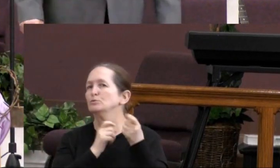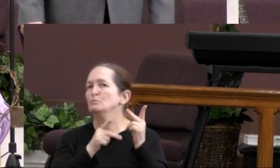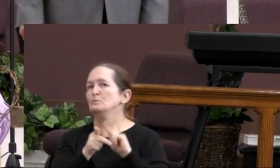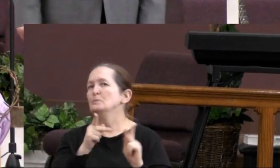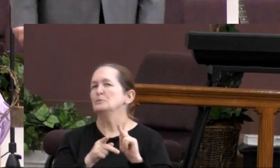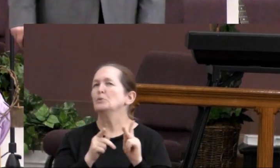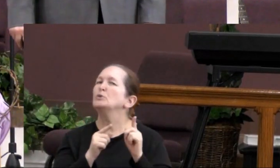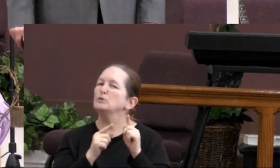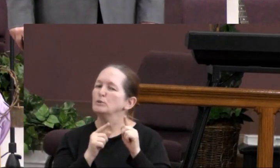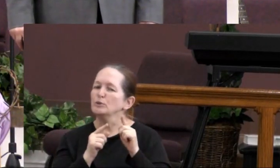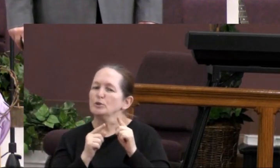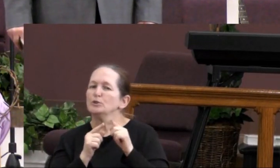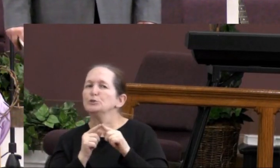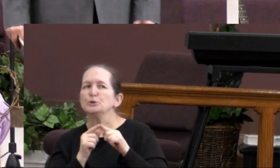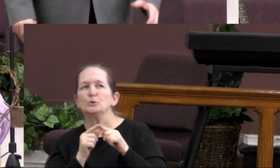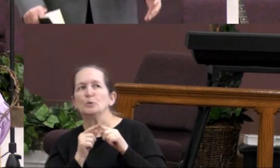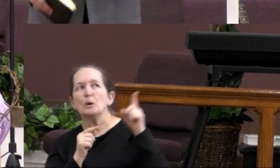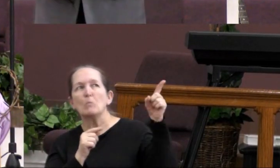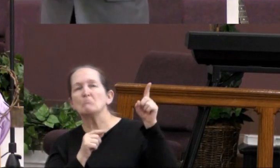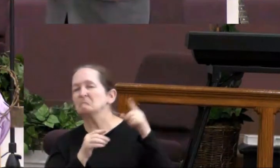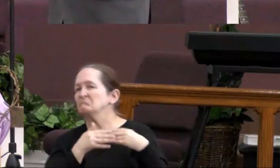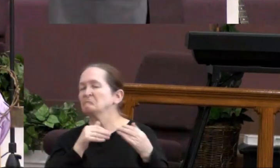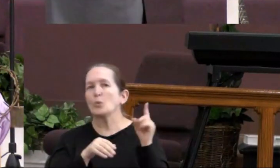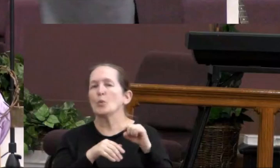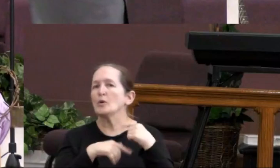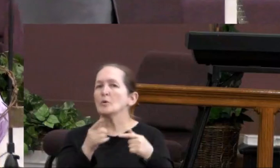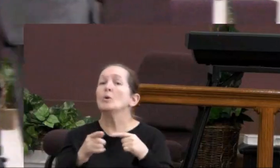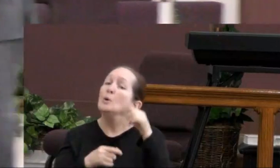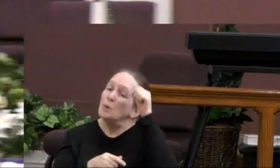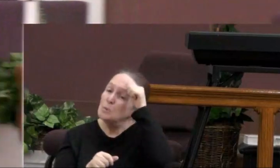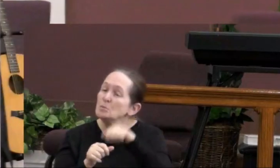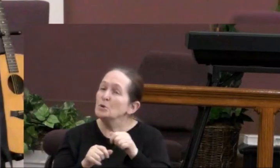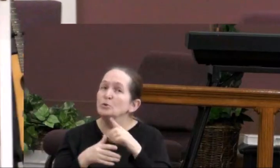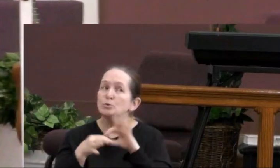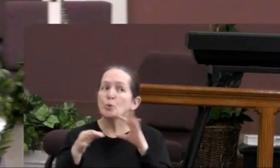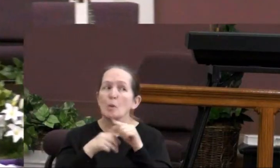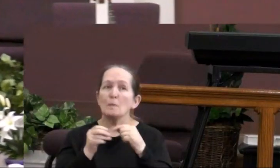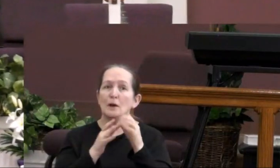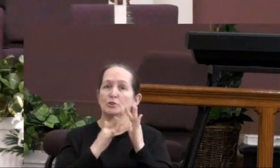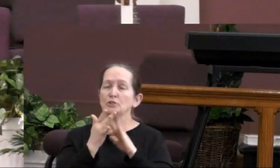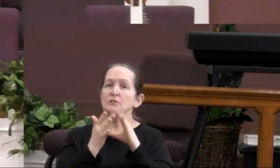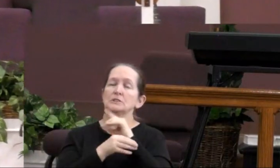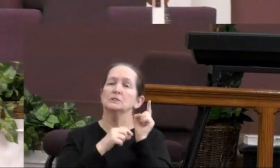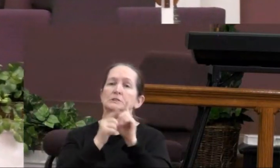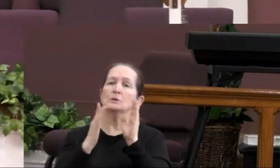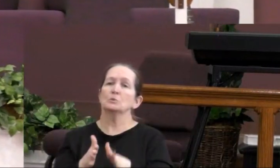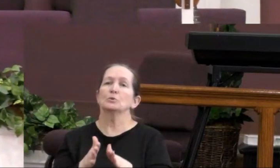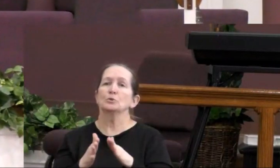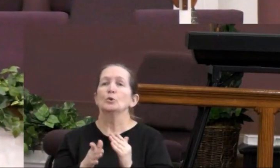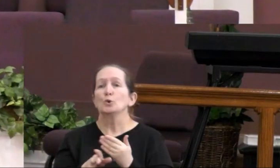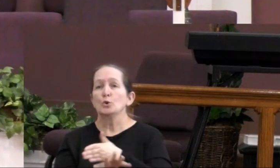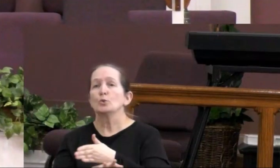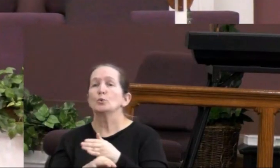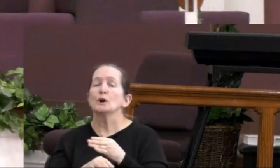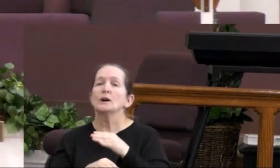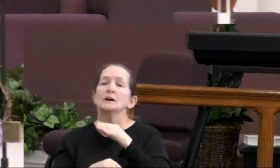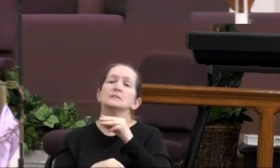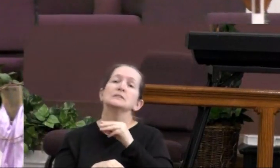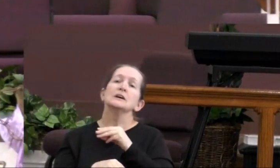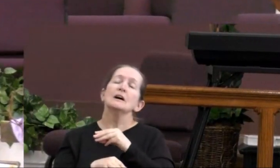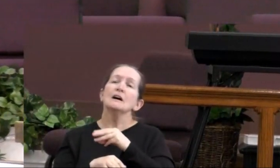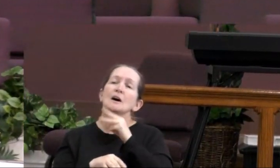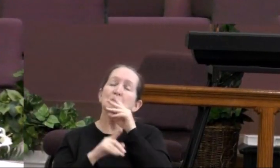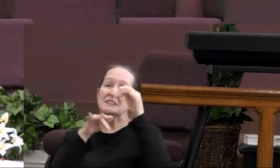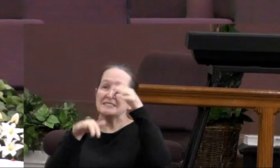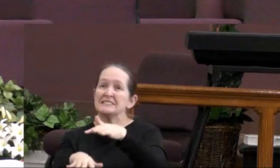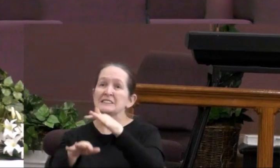went. If you remember the story of Jesus and the disciples crossing over the Sea of Galilee,